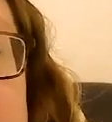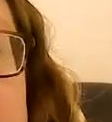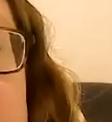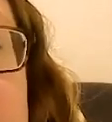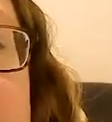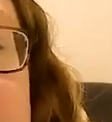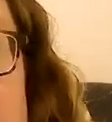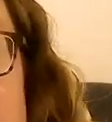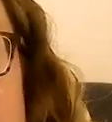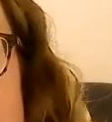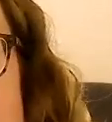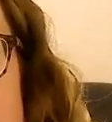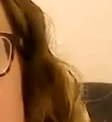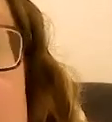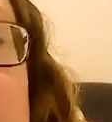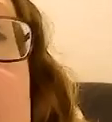Thank you, Lori.